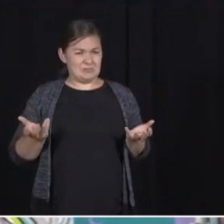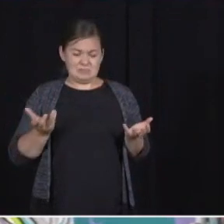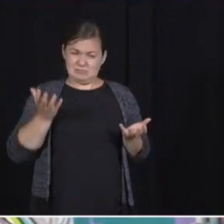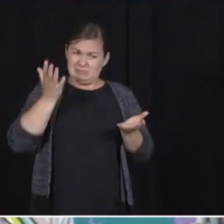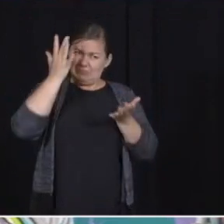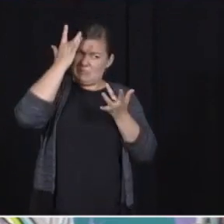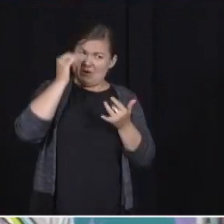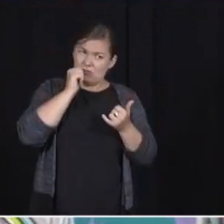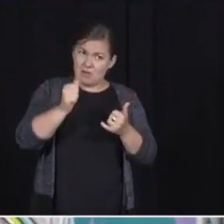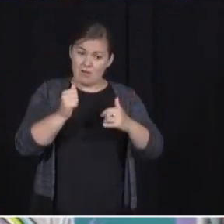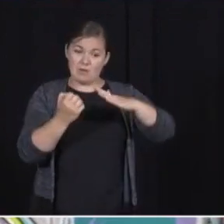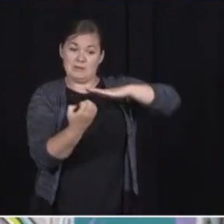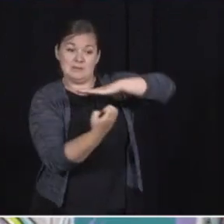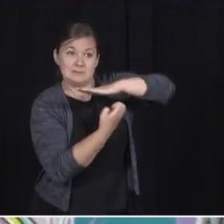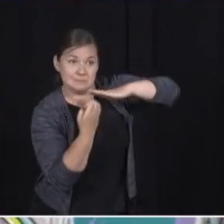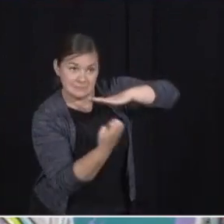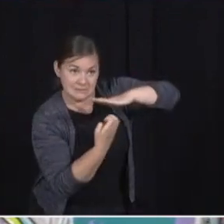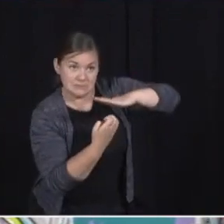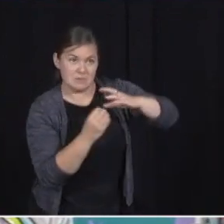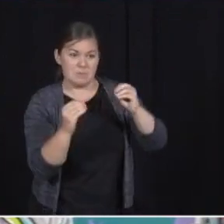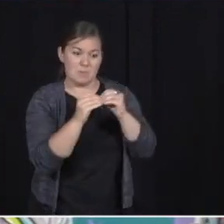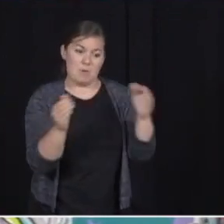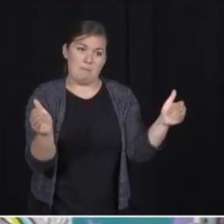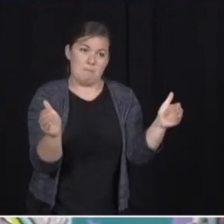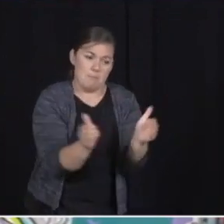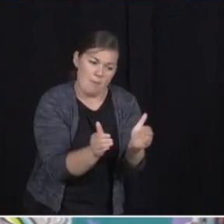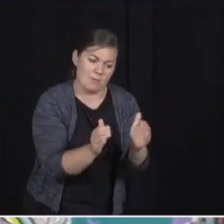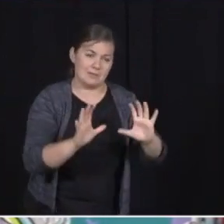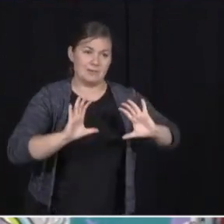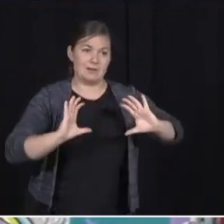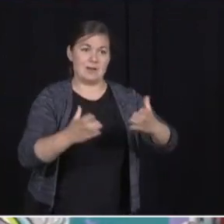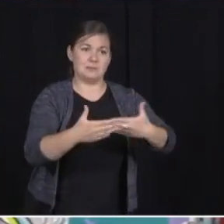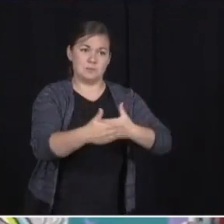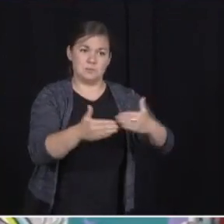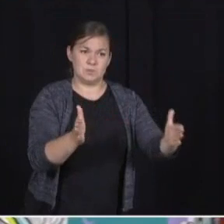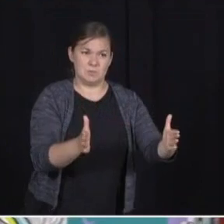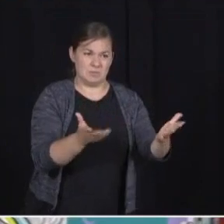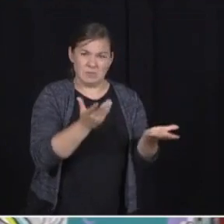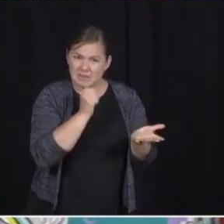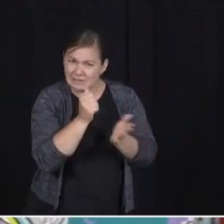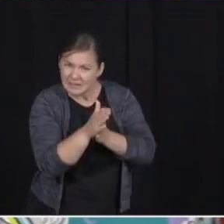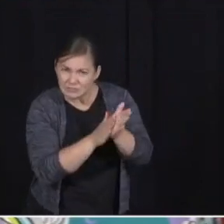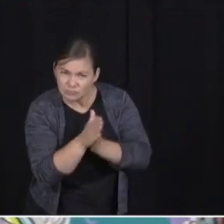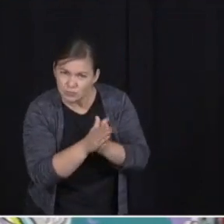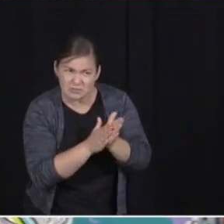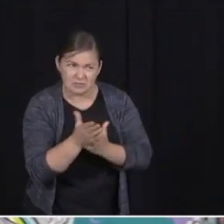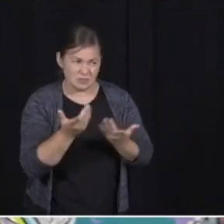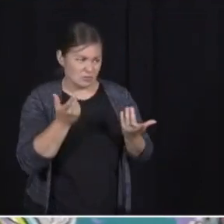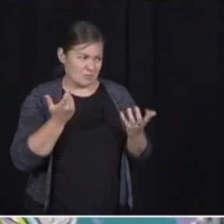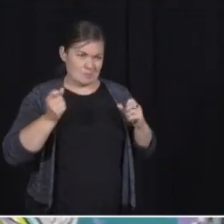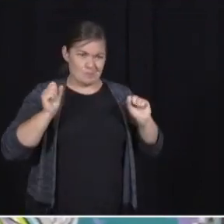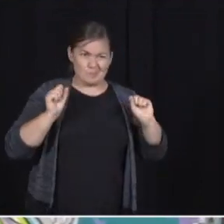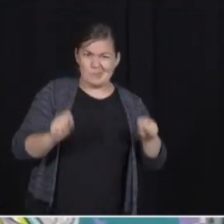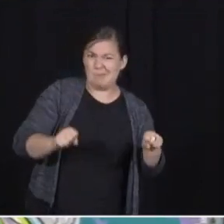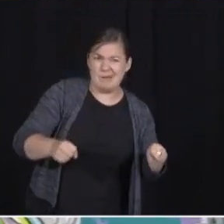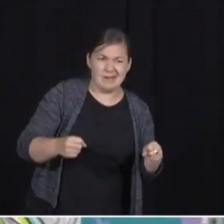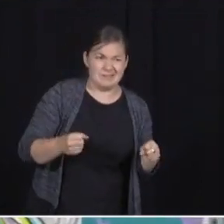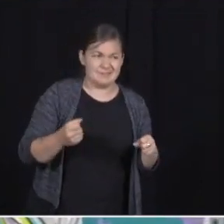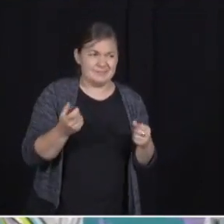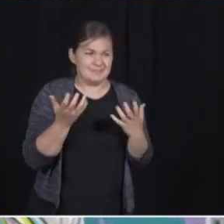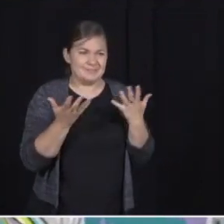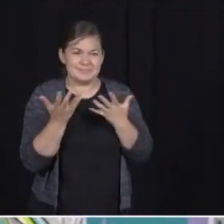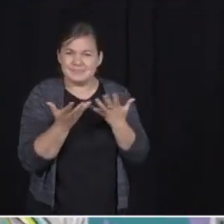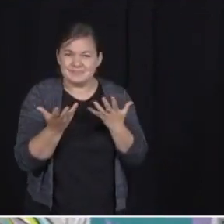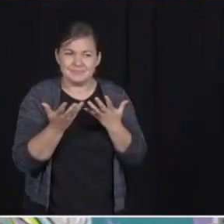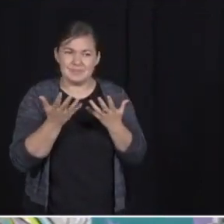in elementary debated? Were you interested in asking if it was viable, doable? And if so, what put you over in saying